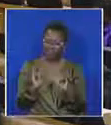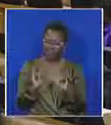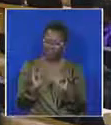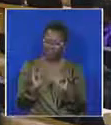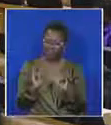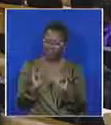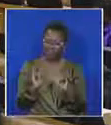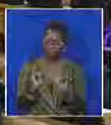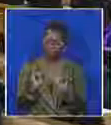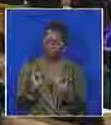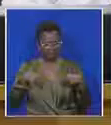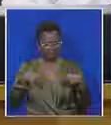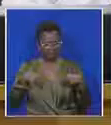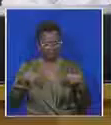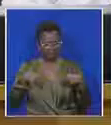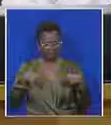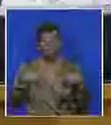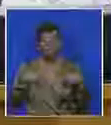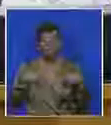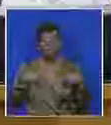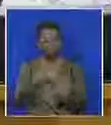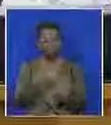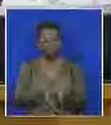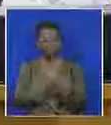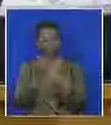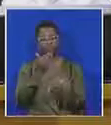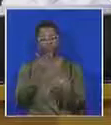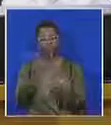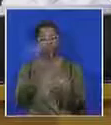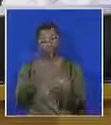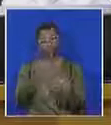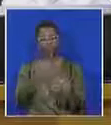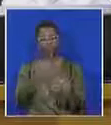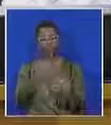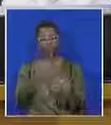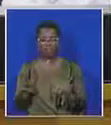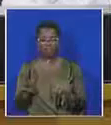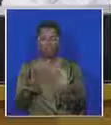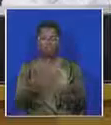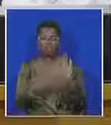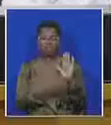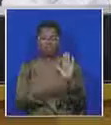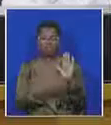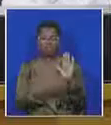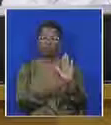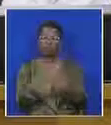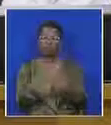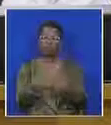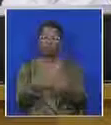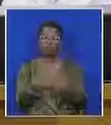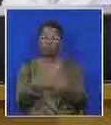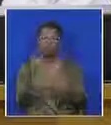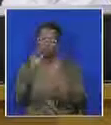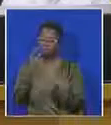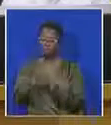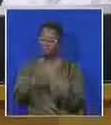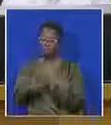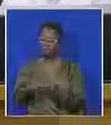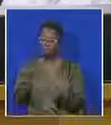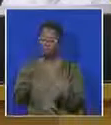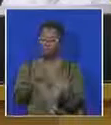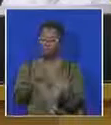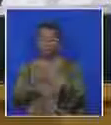stereotyping. And I would ask that you rule that that is out of order and that racial, and you confirm that racial stereotyping